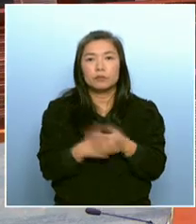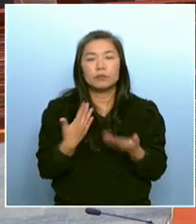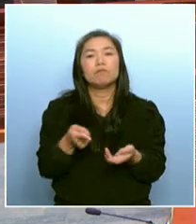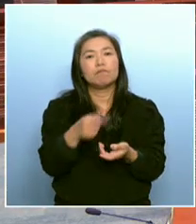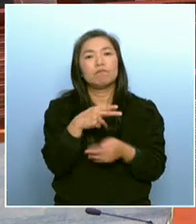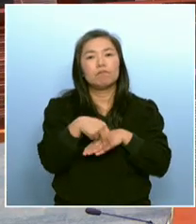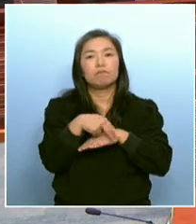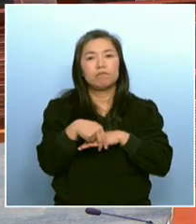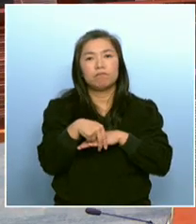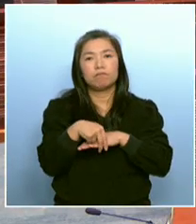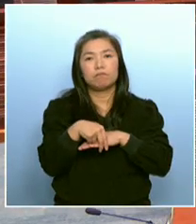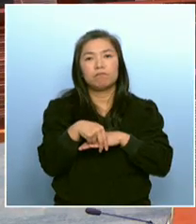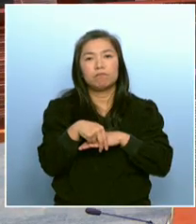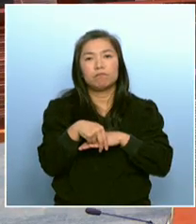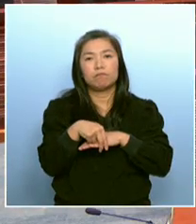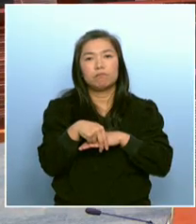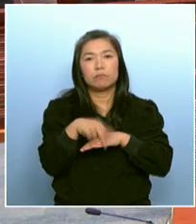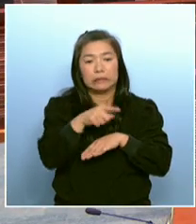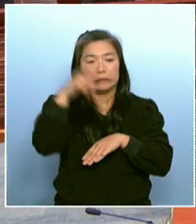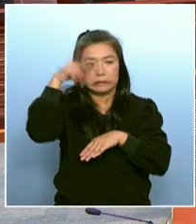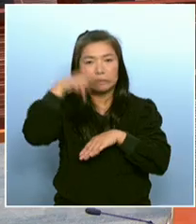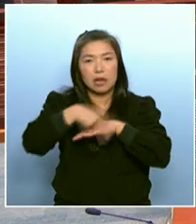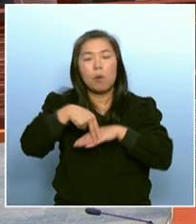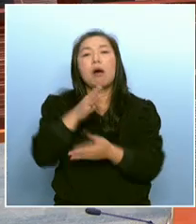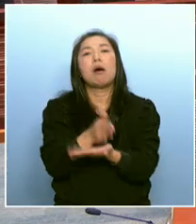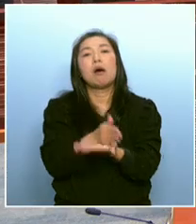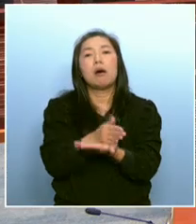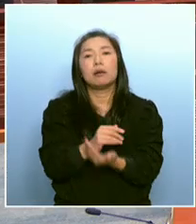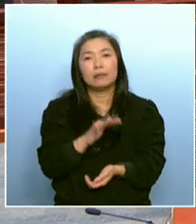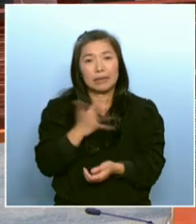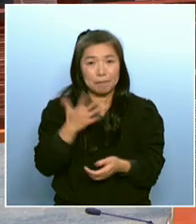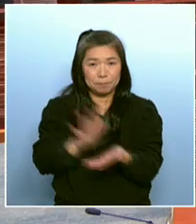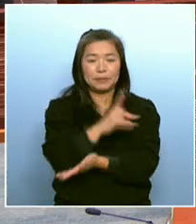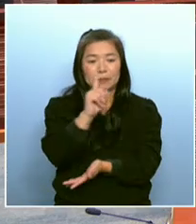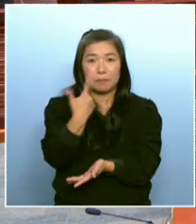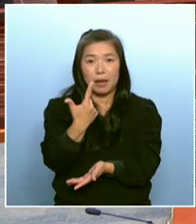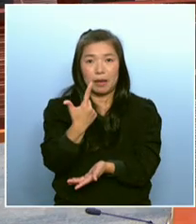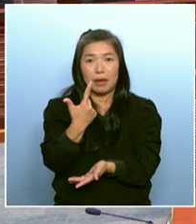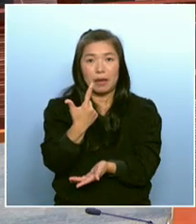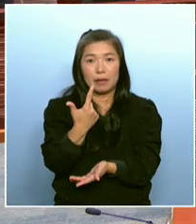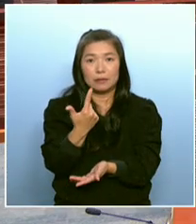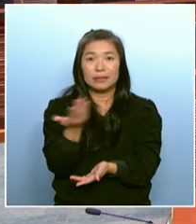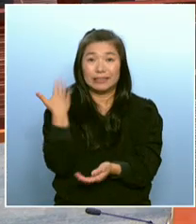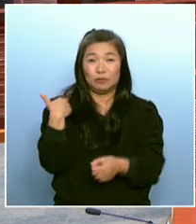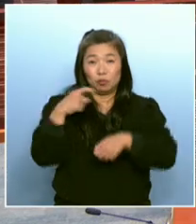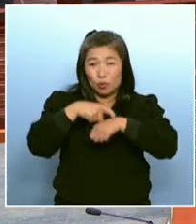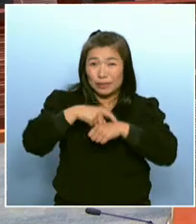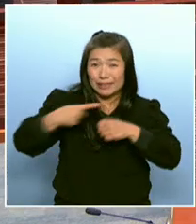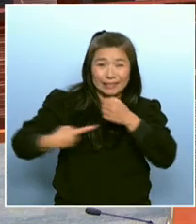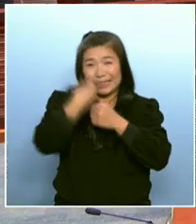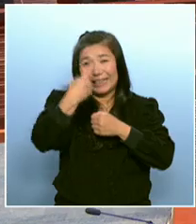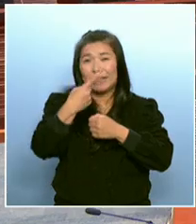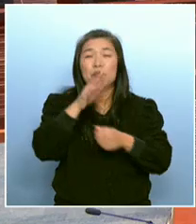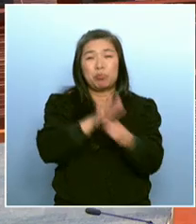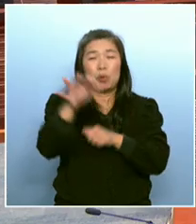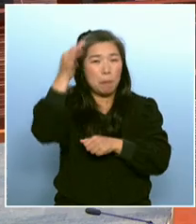review mechanism. Next, Mr. Bill Tang. This is not a regularized program, but it has been running for